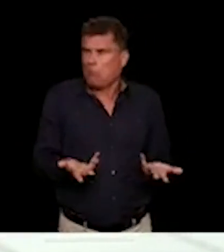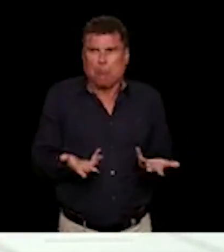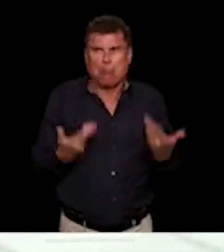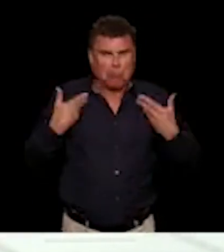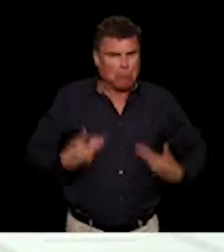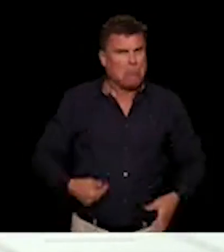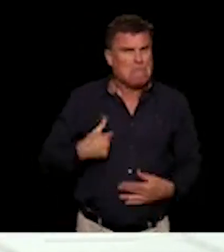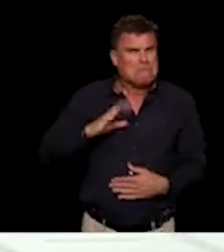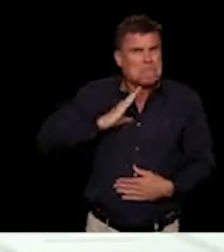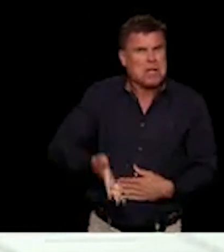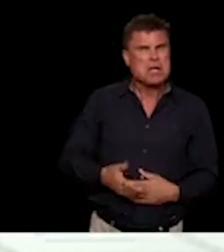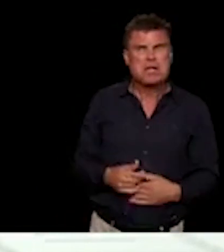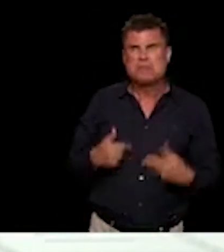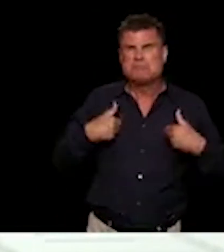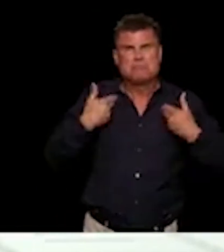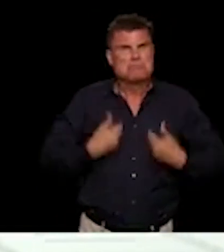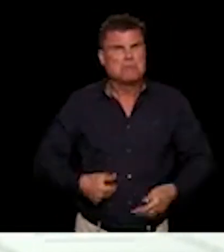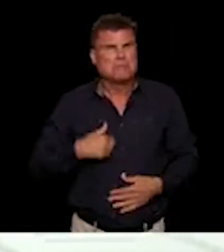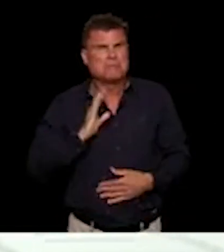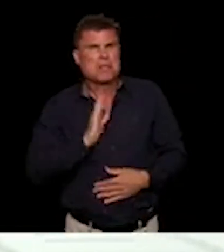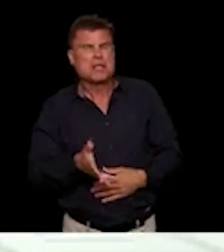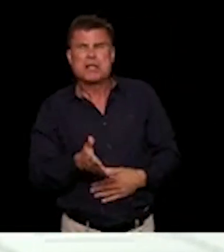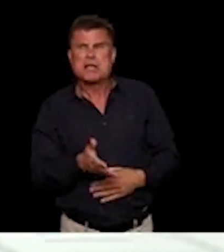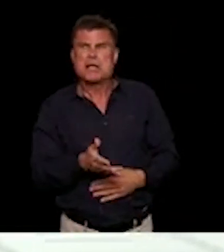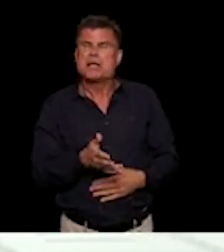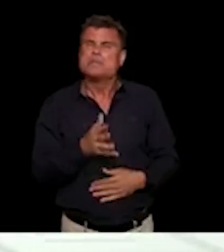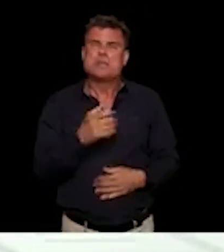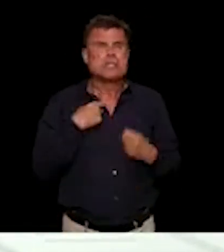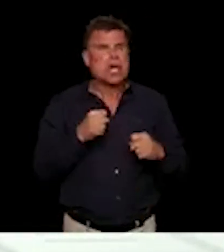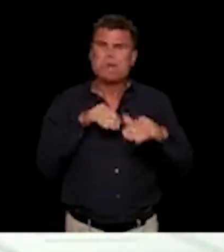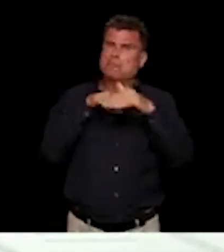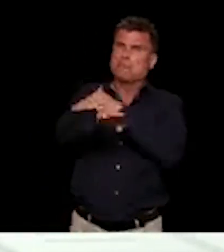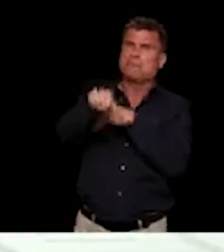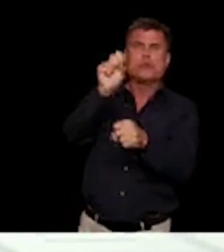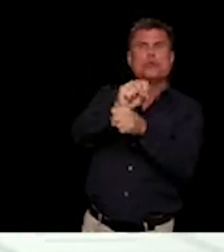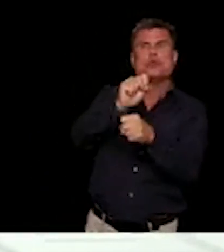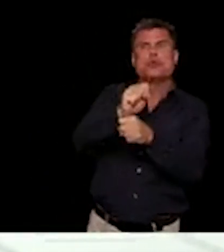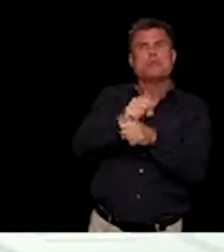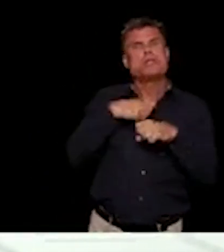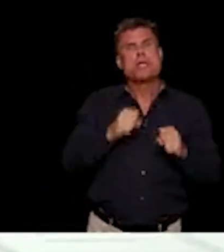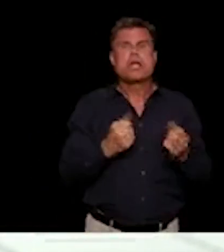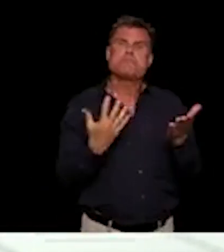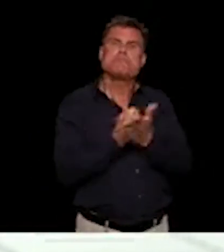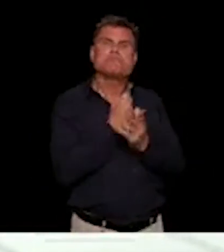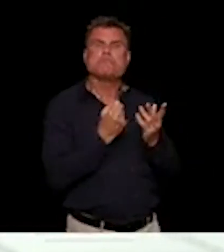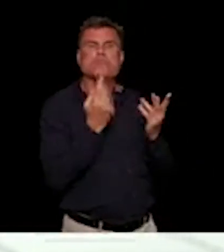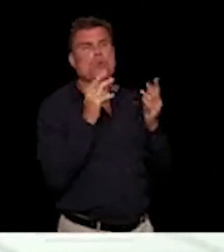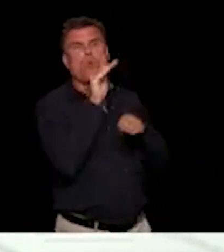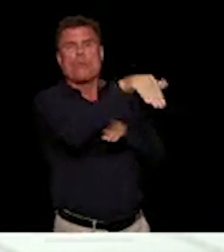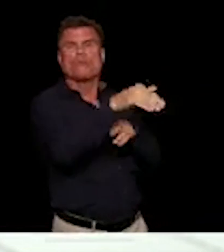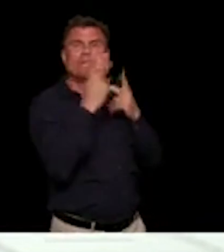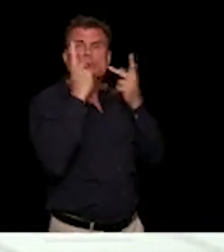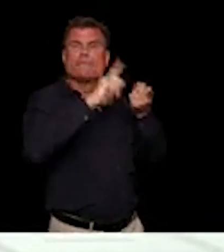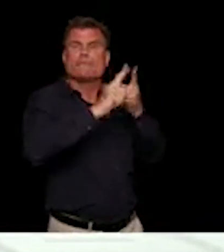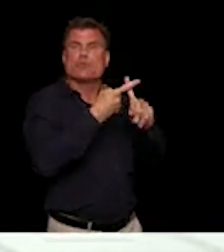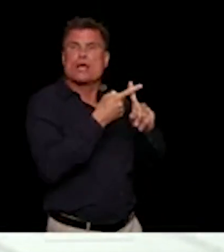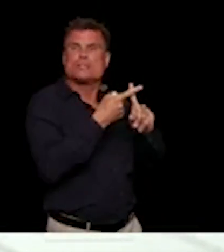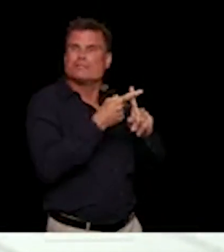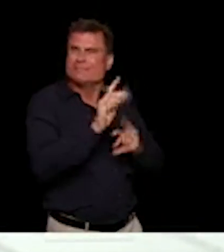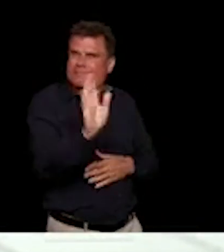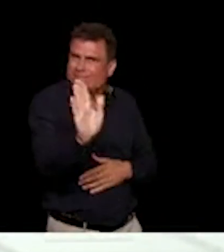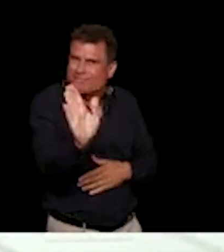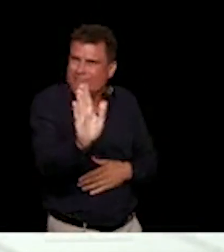but rather today, the bar for staying home and staying away from gathering needs to be very, very low. How